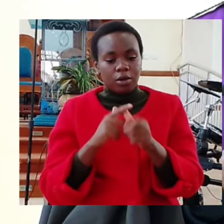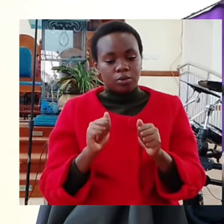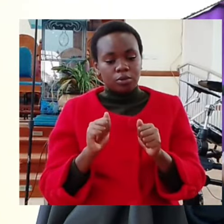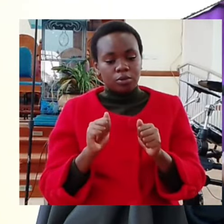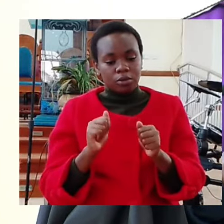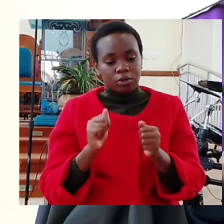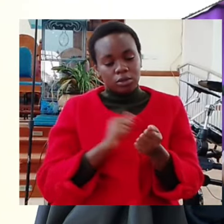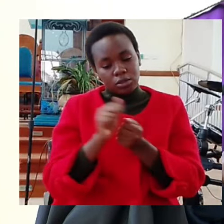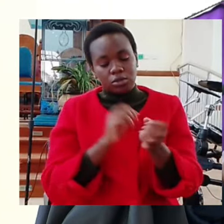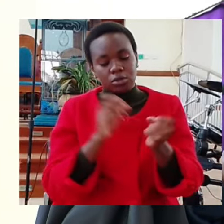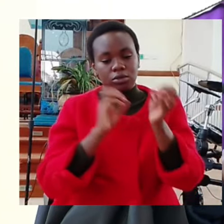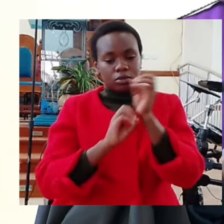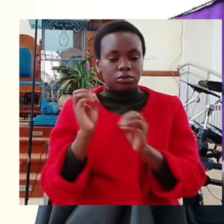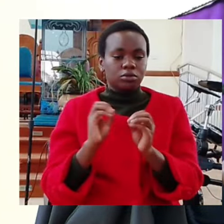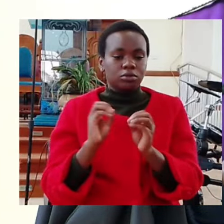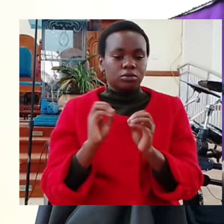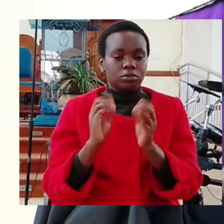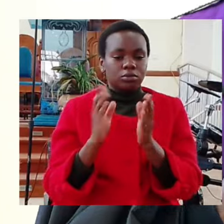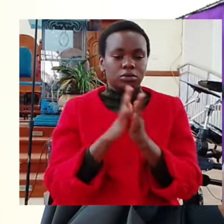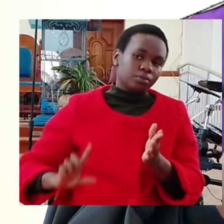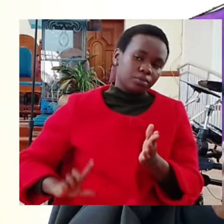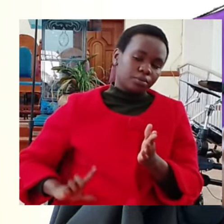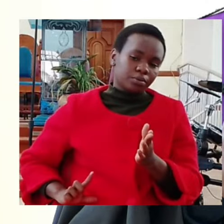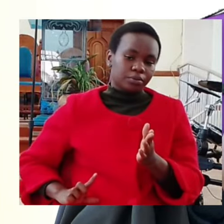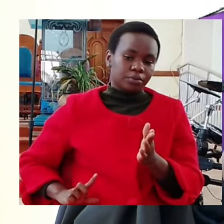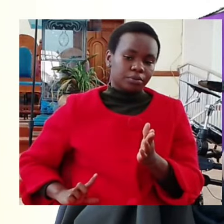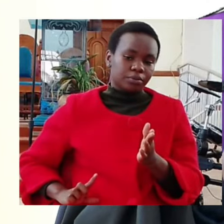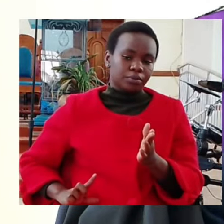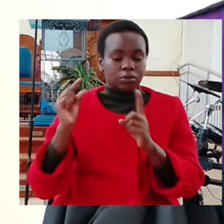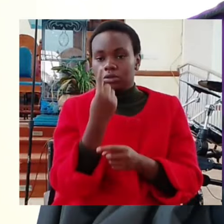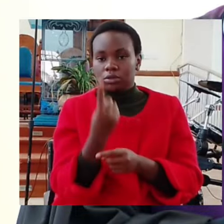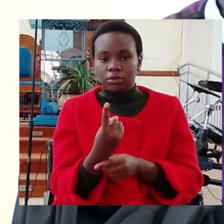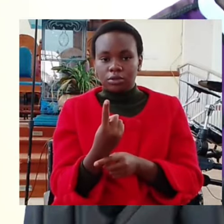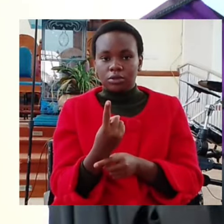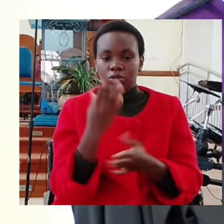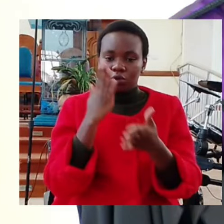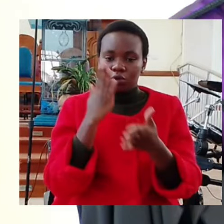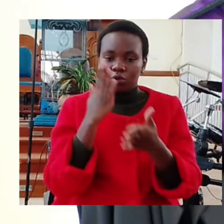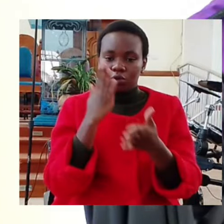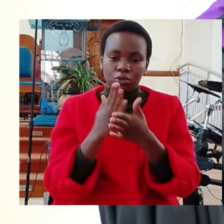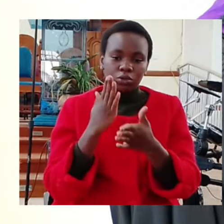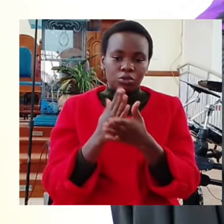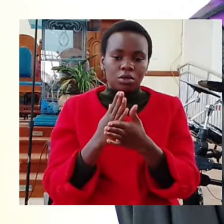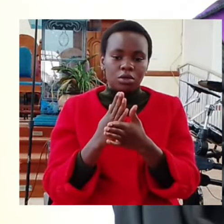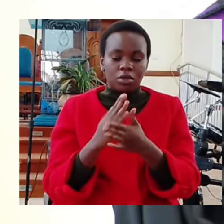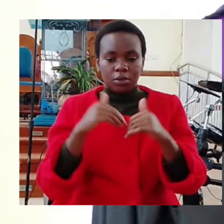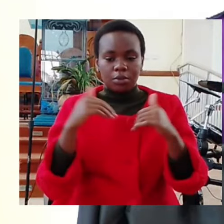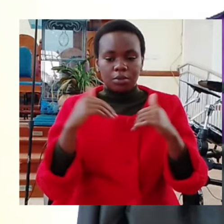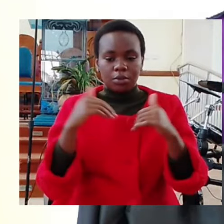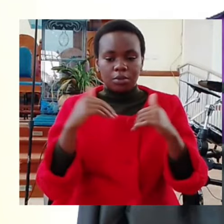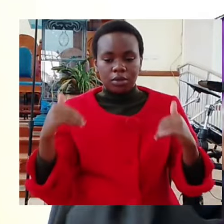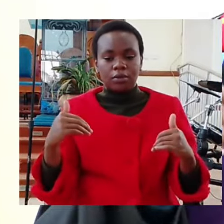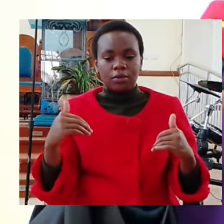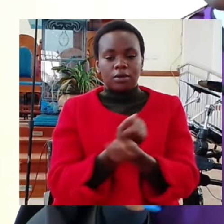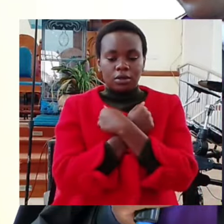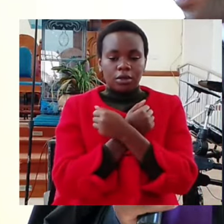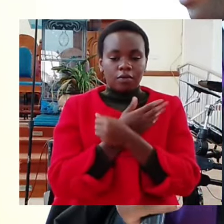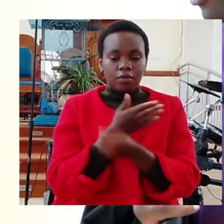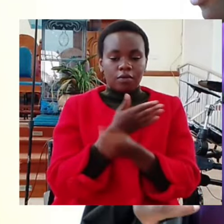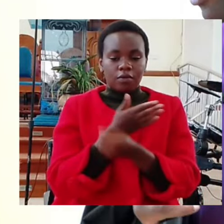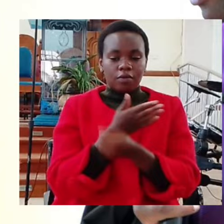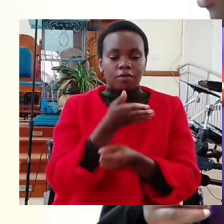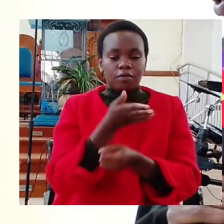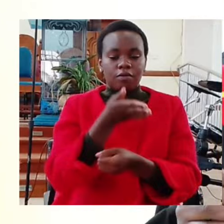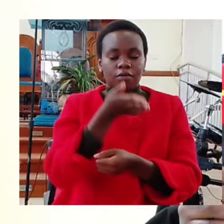mwathani arogocho kyogo kya ngai kyuragi atiriri niki kingitutigithania na wendani wa ngai uri ore theini